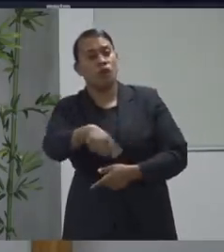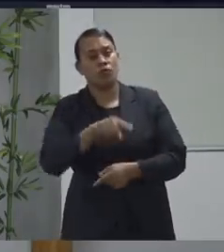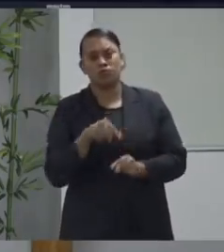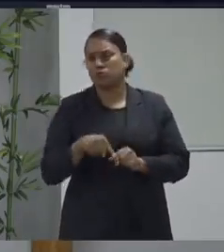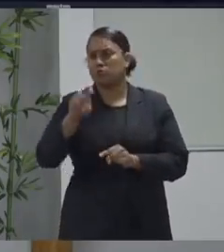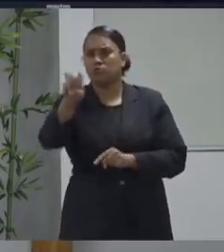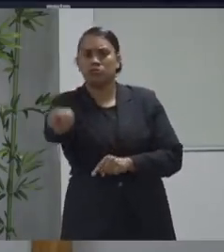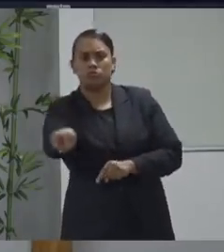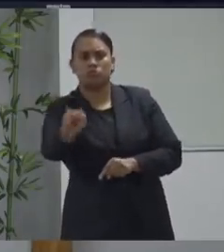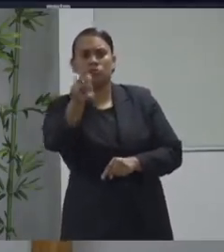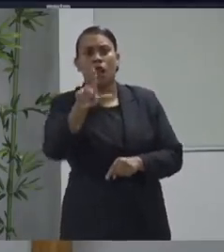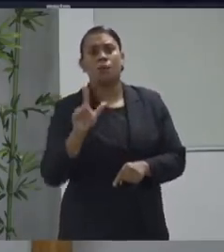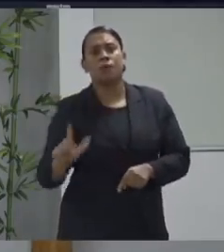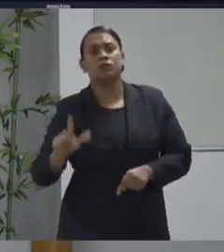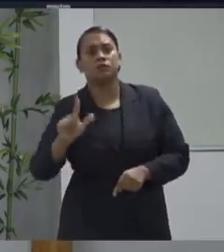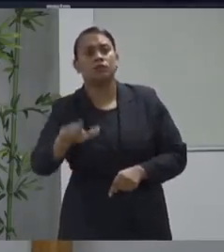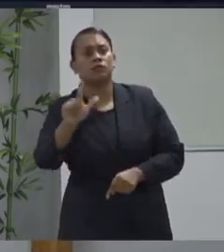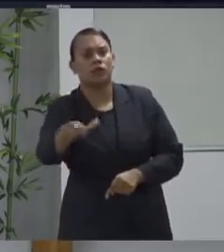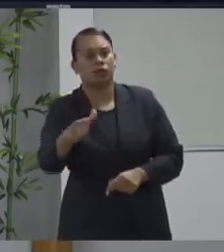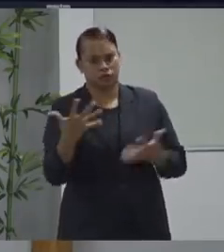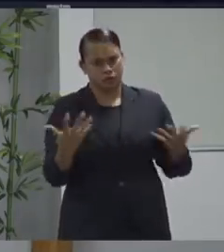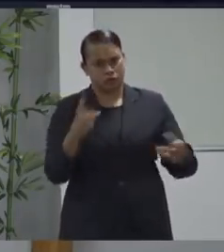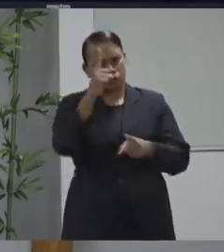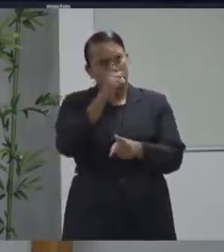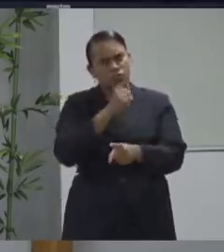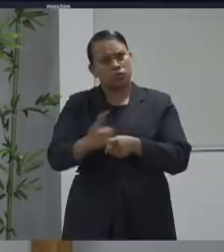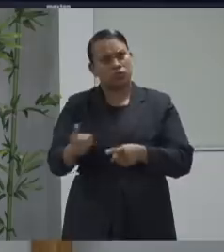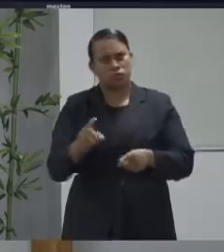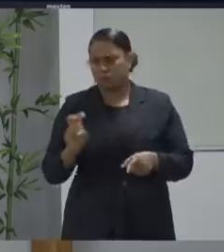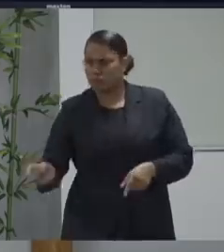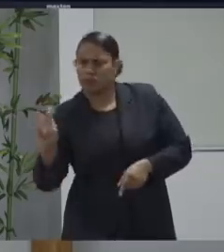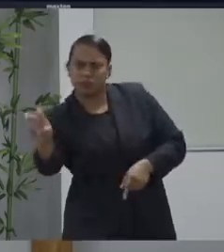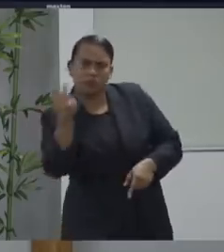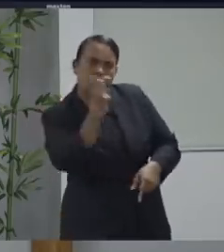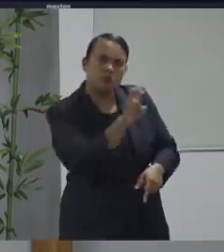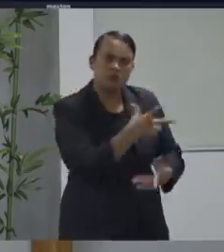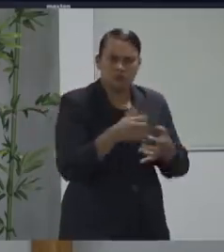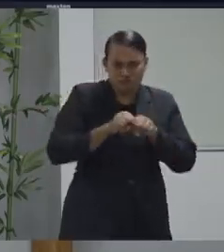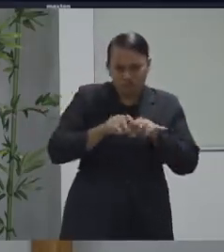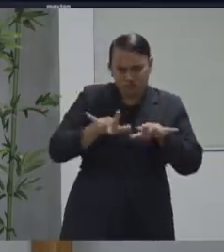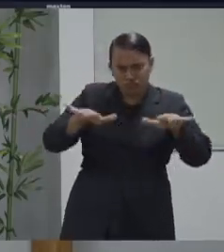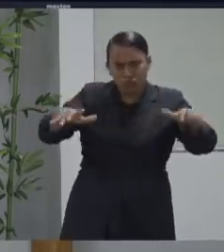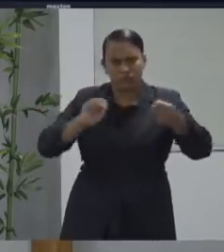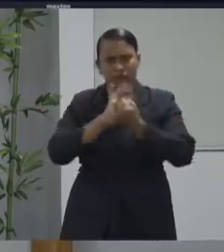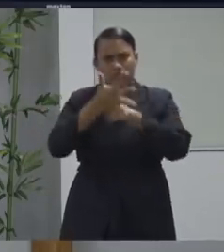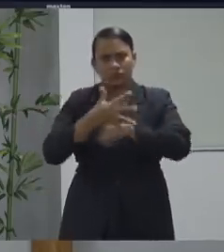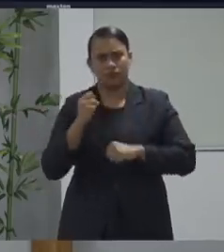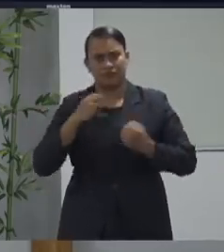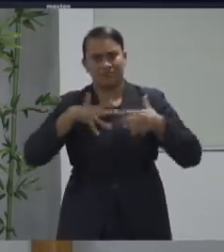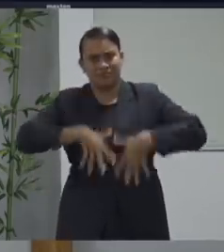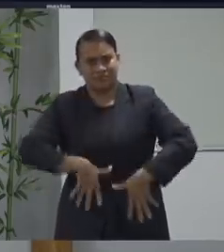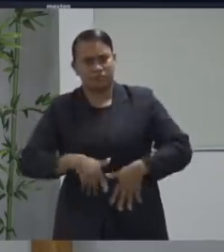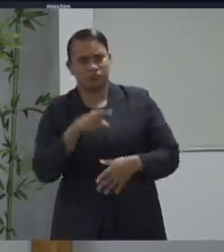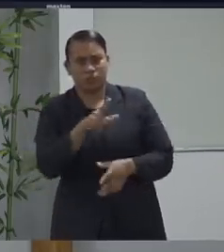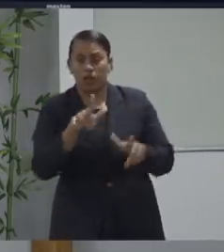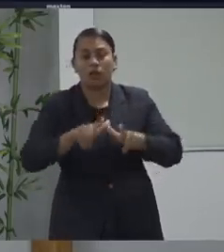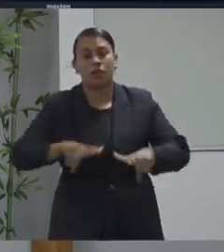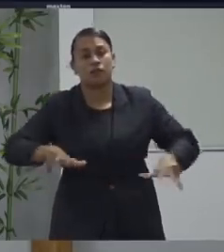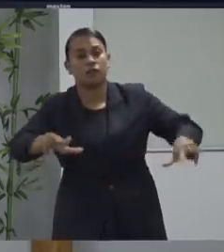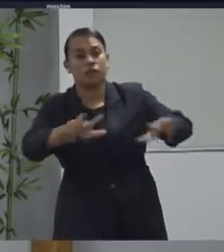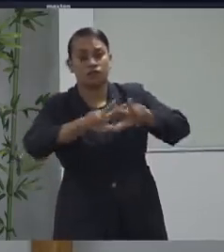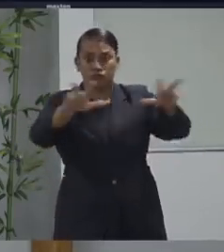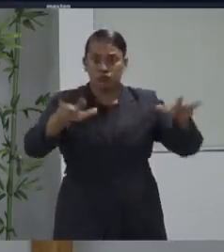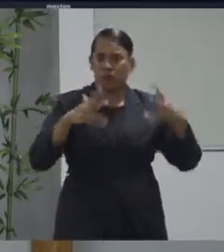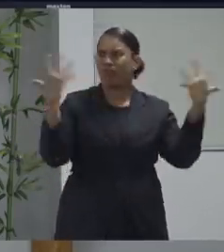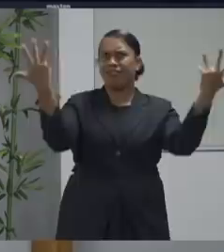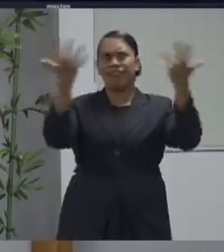week, potentially spreading COVID-19 via land, air, and sea over just